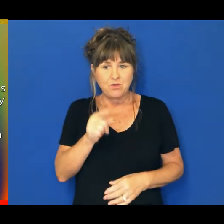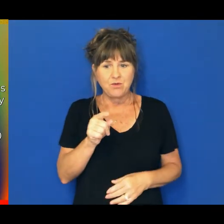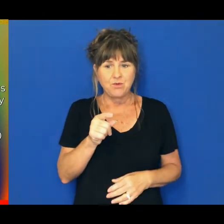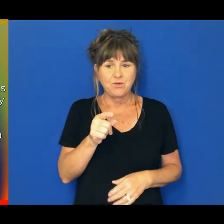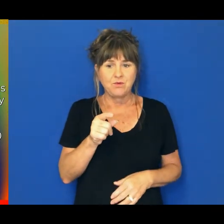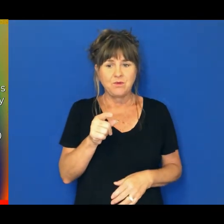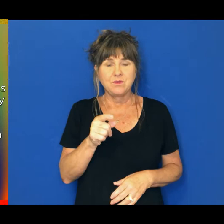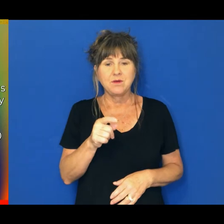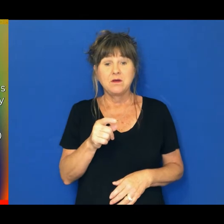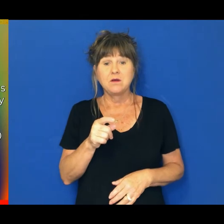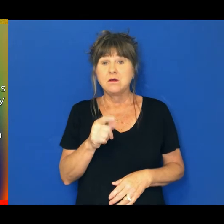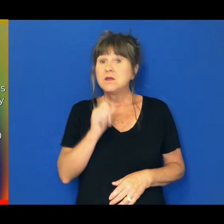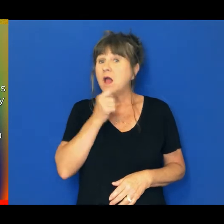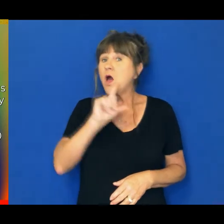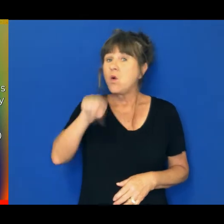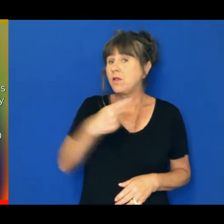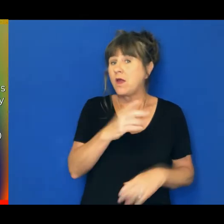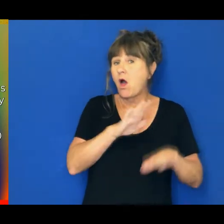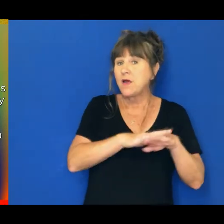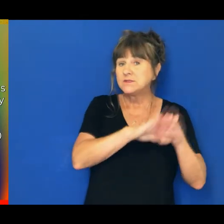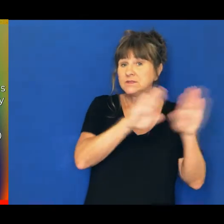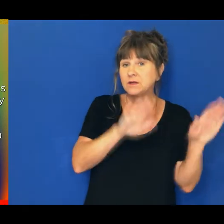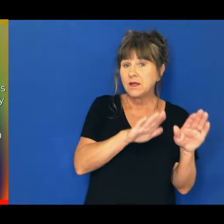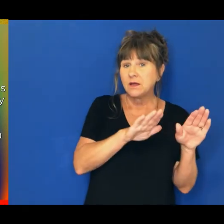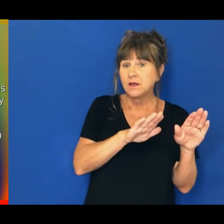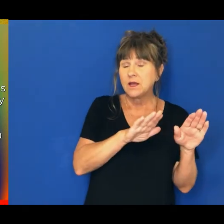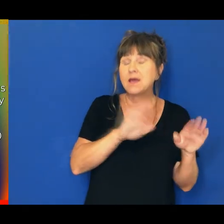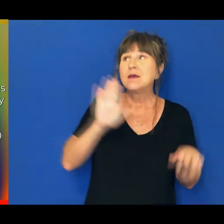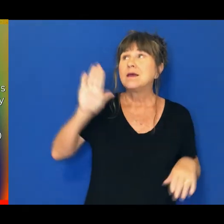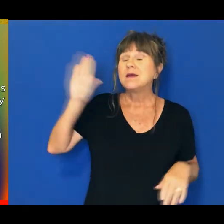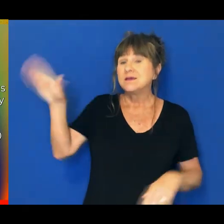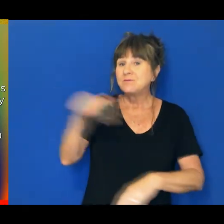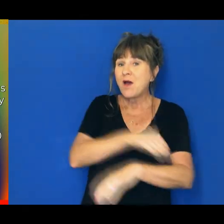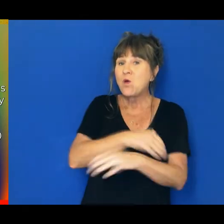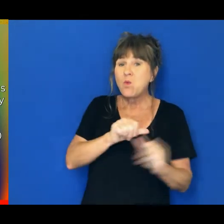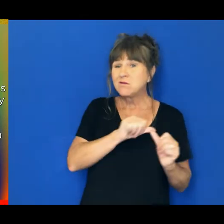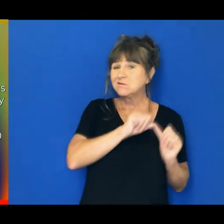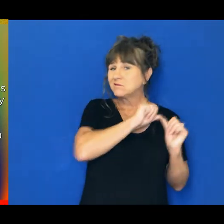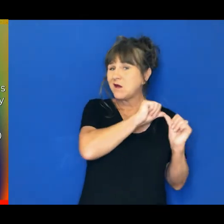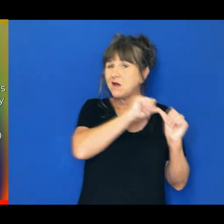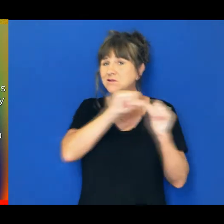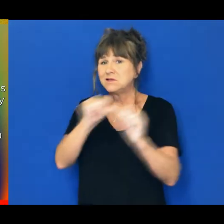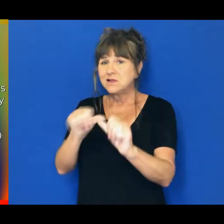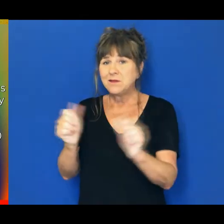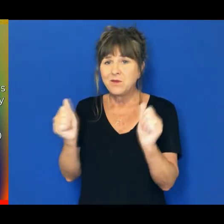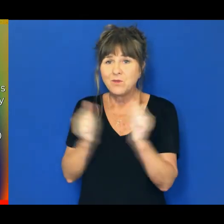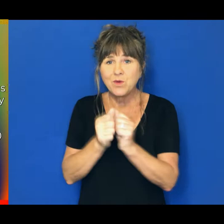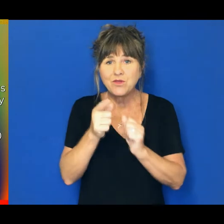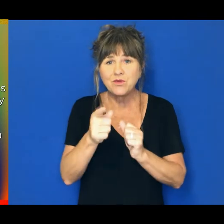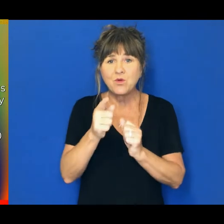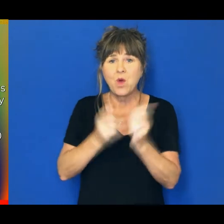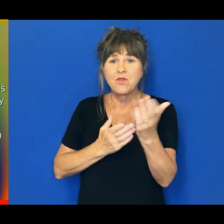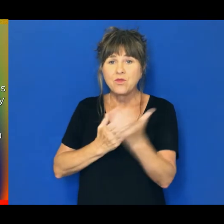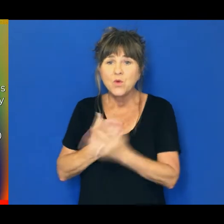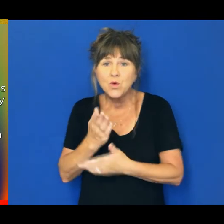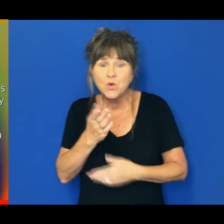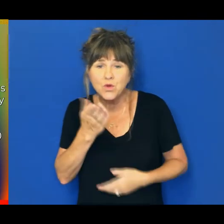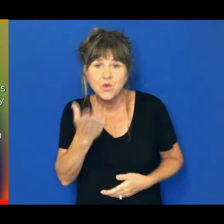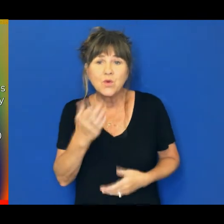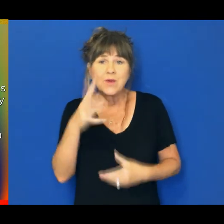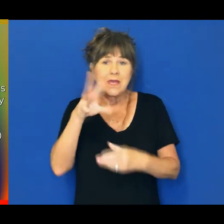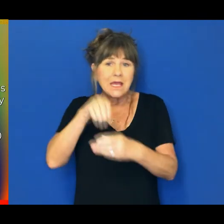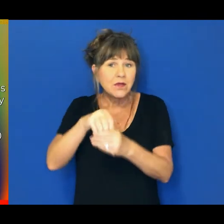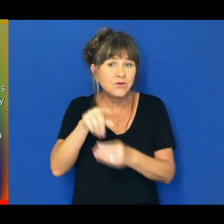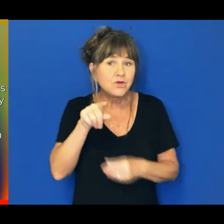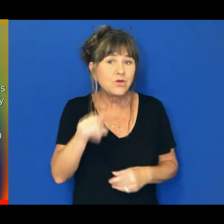Yes. But just Sunday? No. His miraculous power will constantly be with you, flow through you,